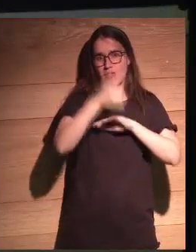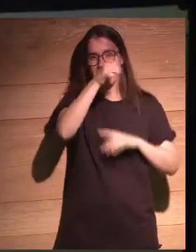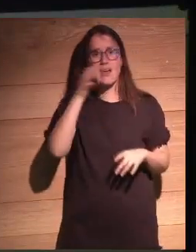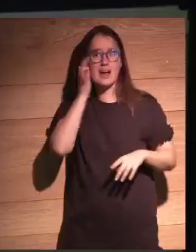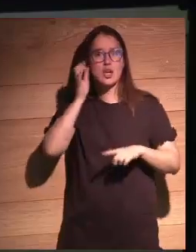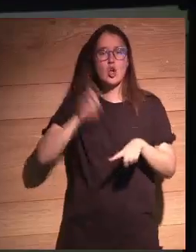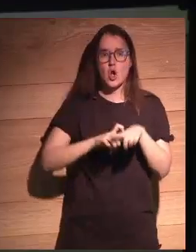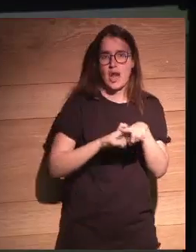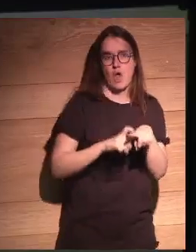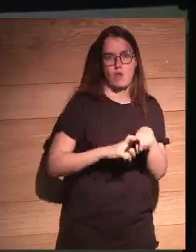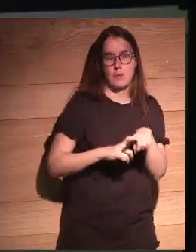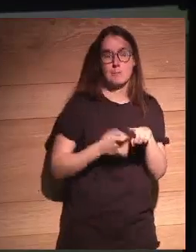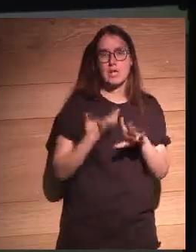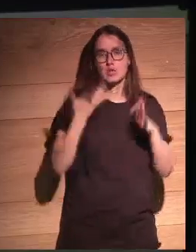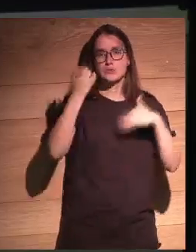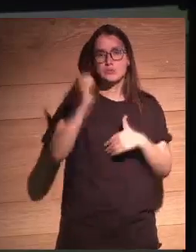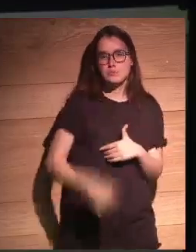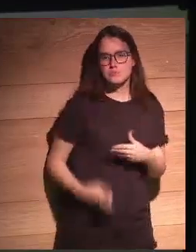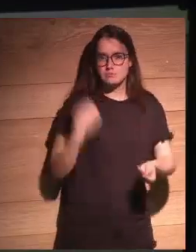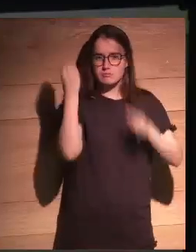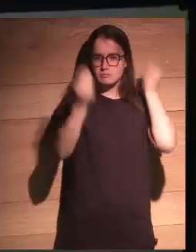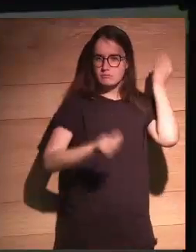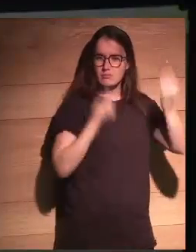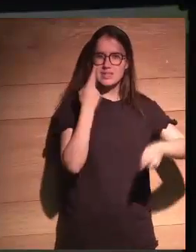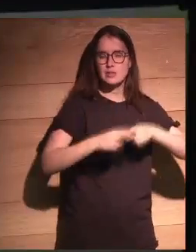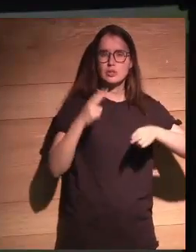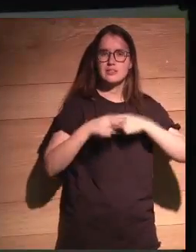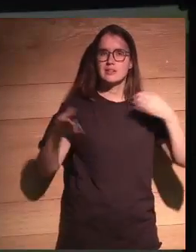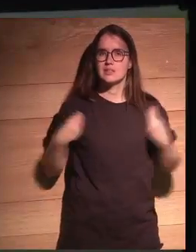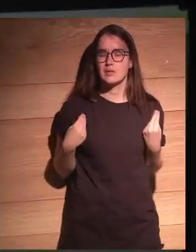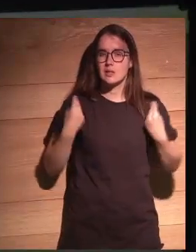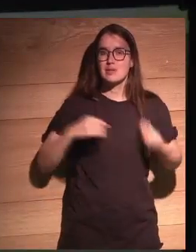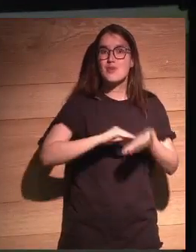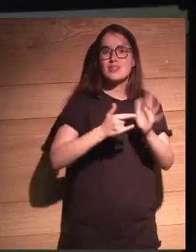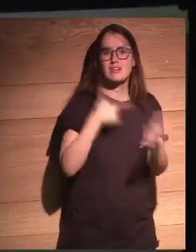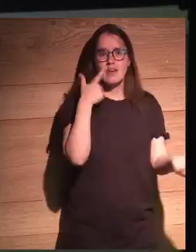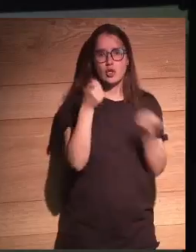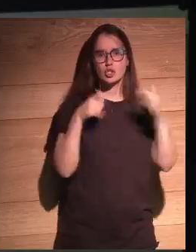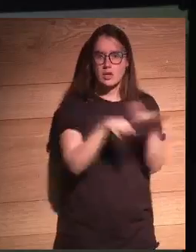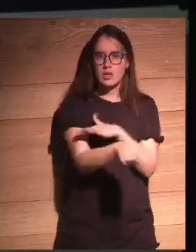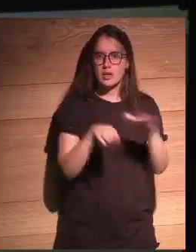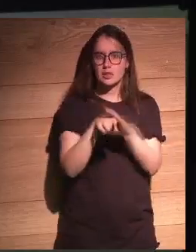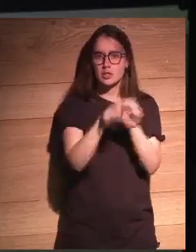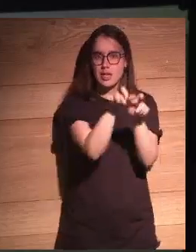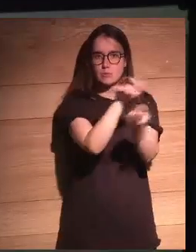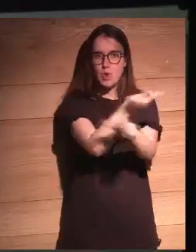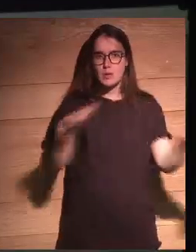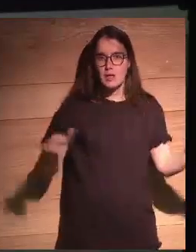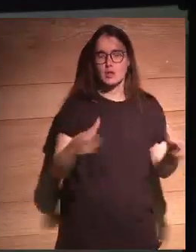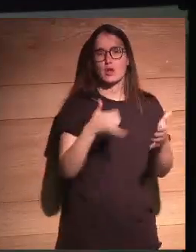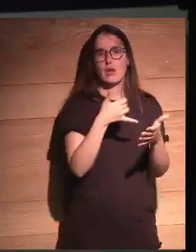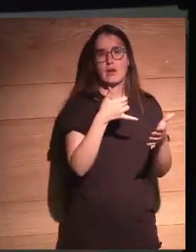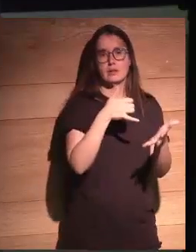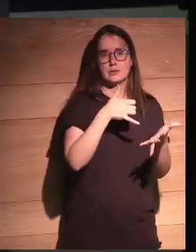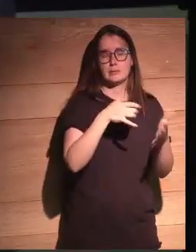crosses poverty, gender, and race aspects. And we are forced to deal with